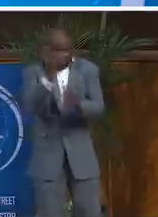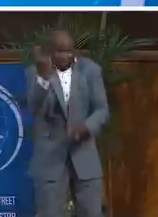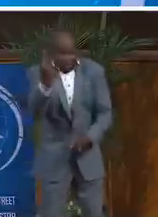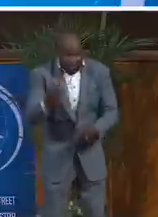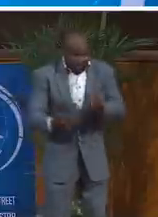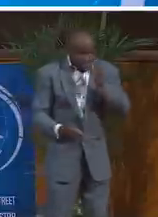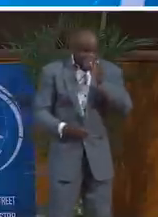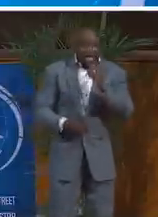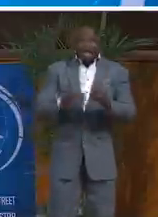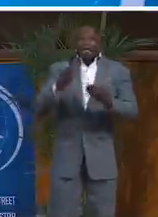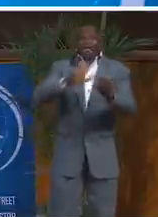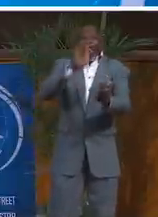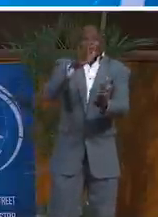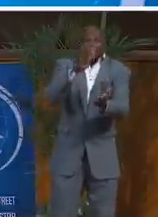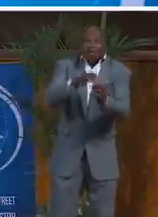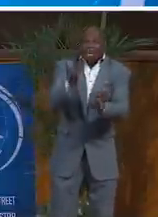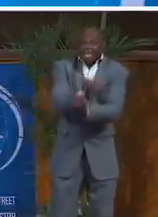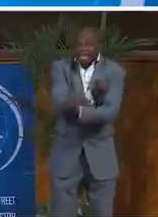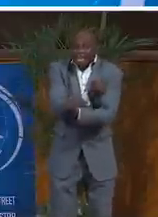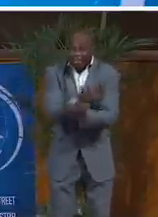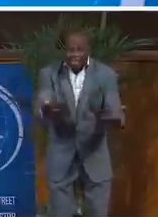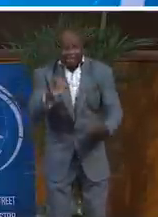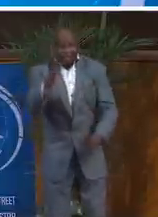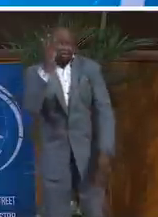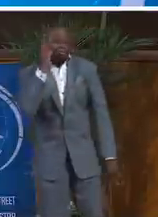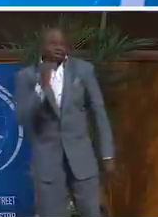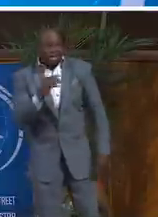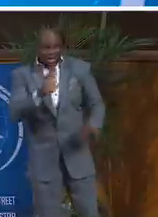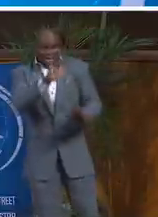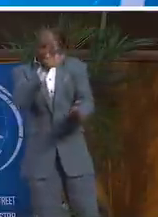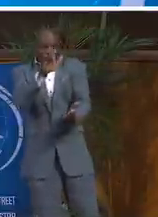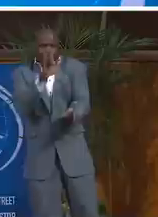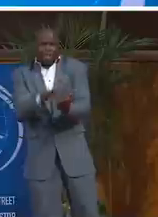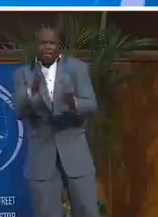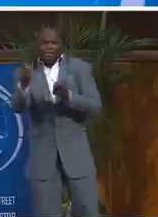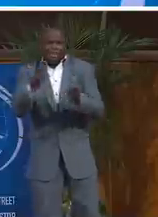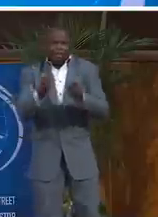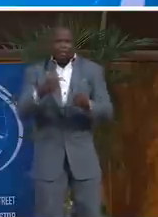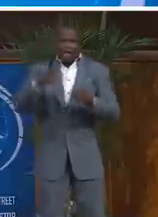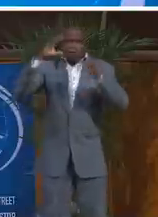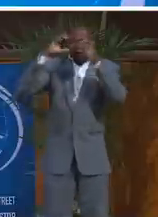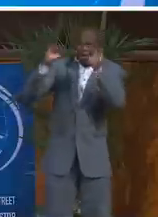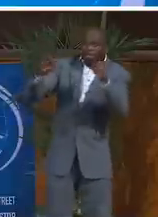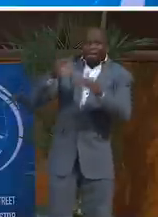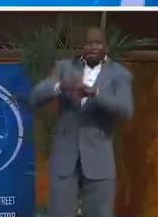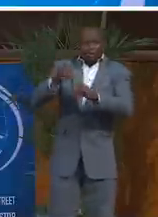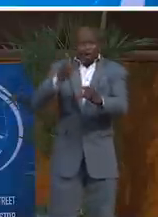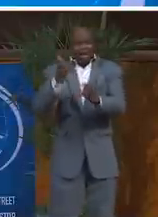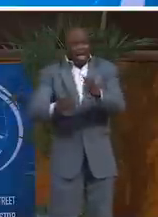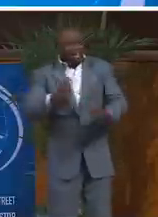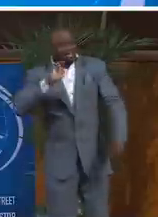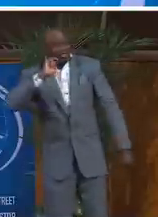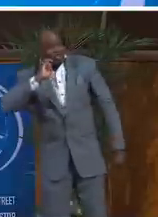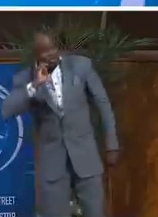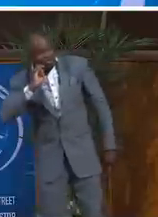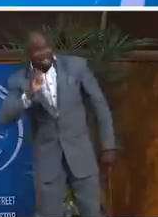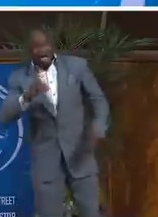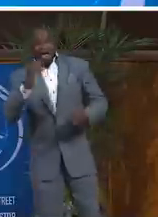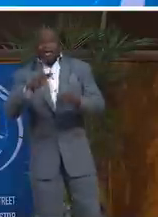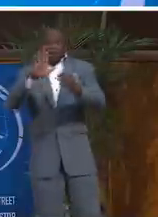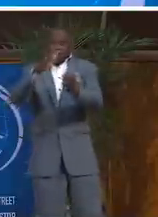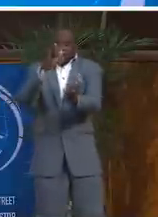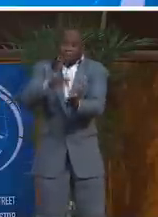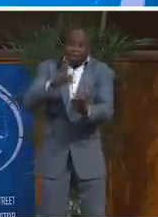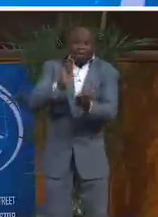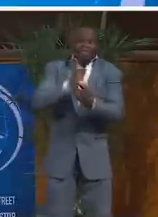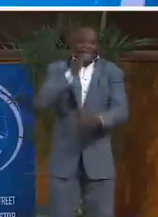something. In the midst of all your uncertainty, in the midst of dealing with a leader who's getting on your last good nerve, in the midst of